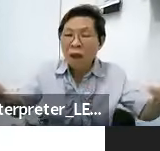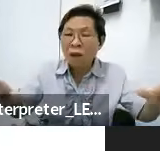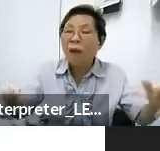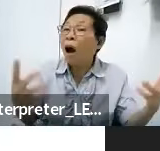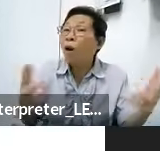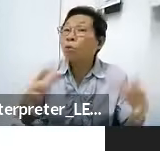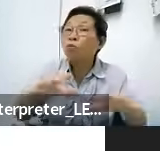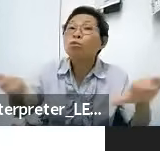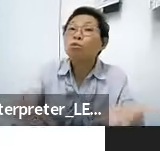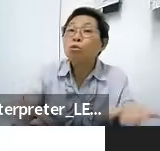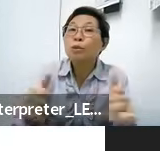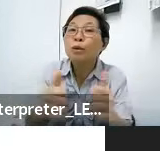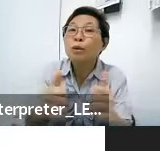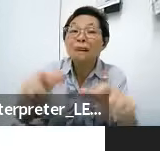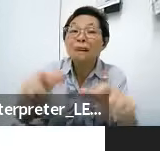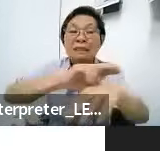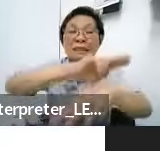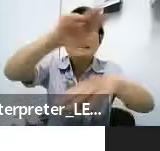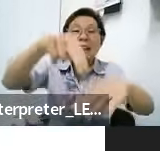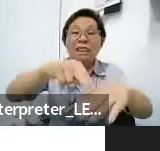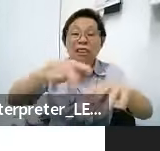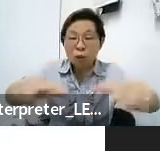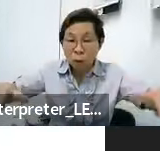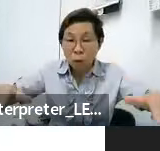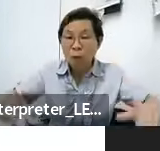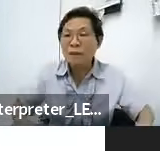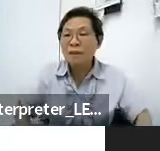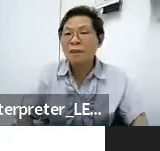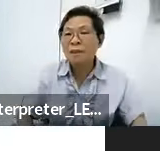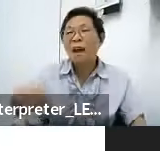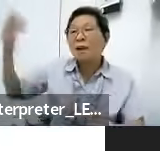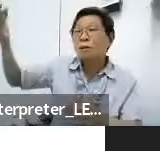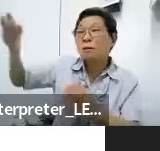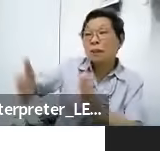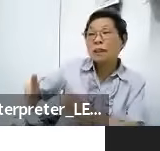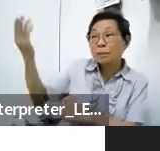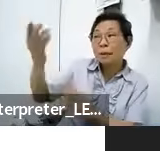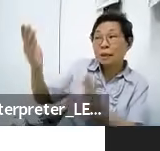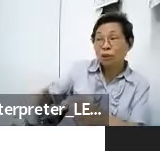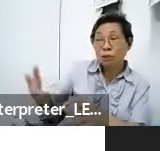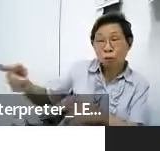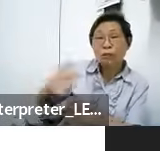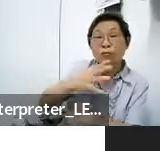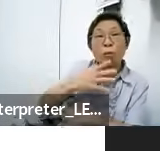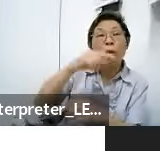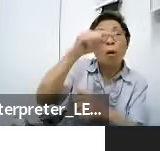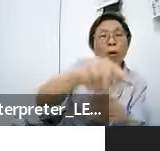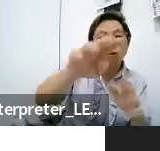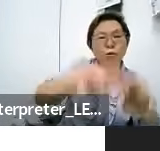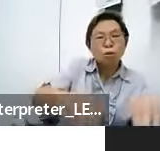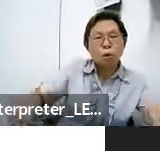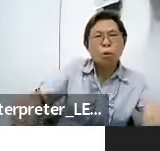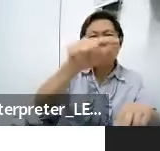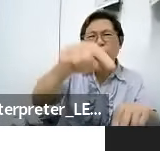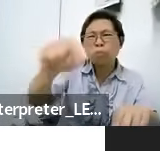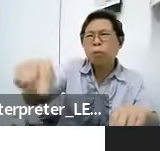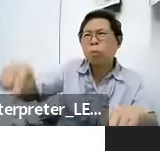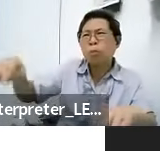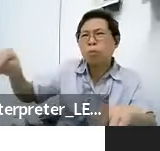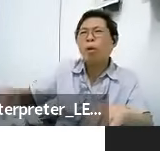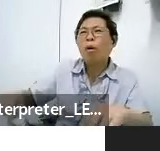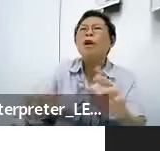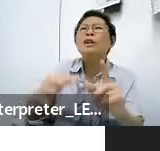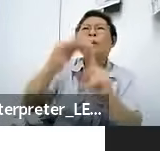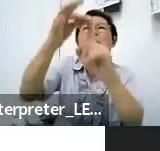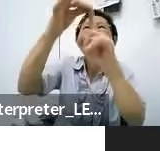language literacy? As our speakers have mentioned, that the number of students dropping out of, especially with